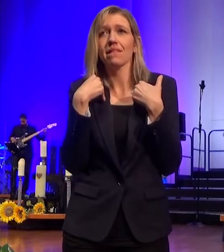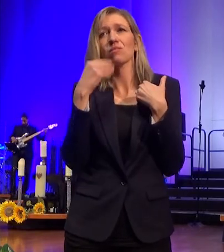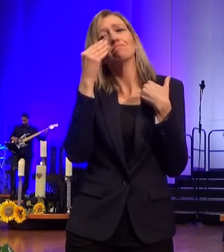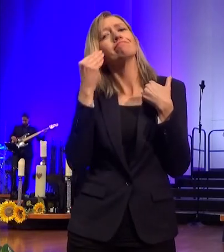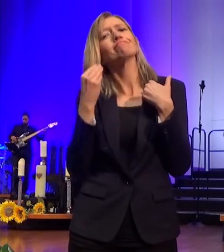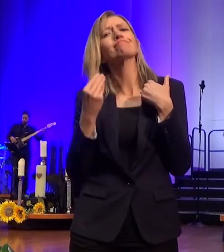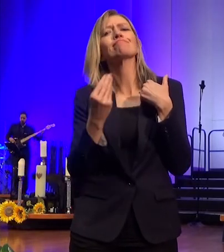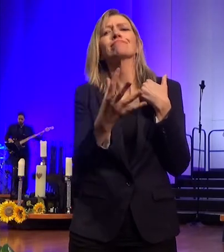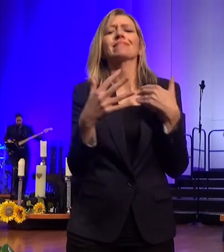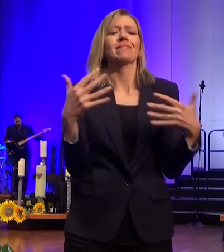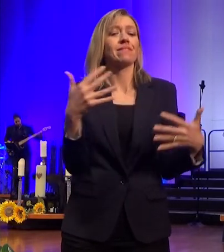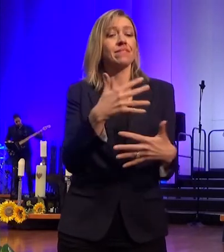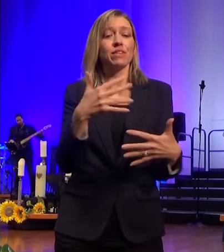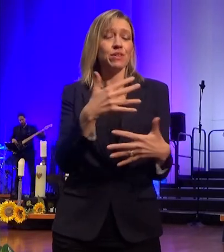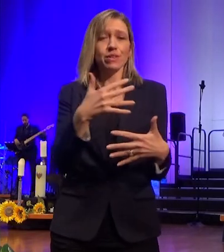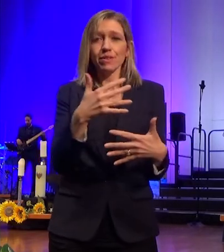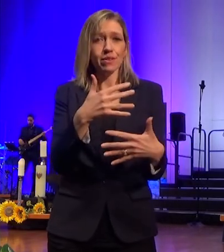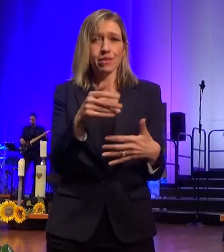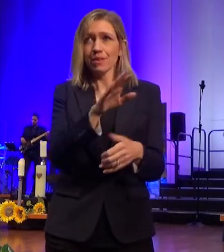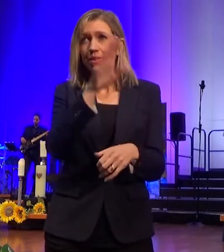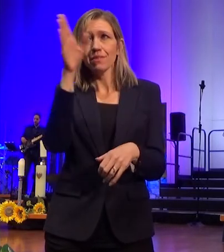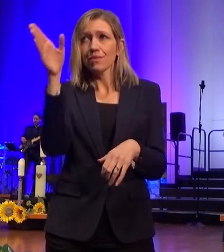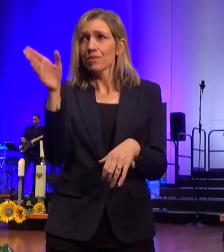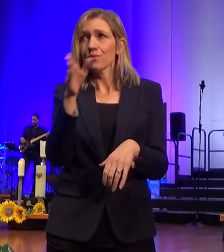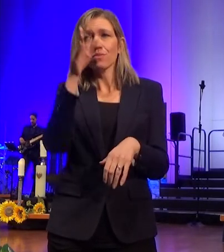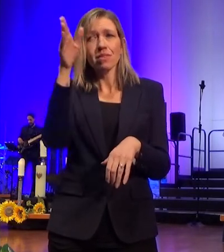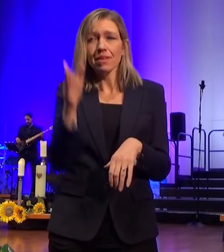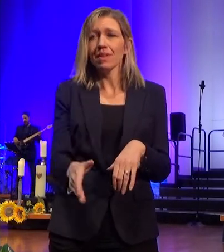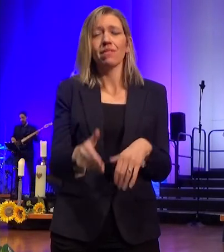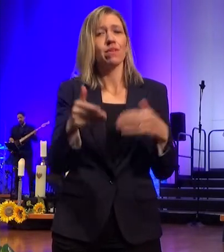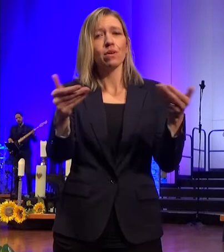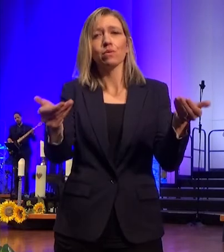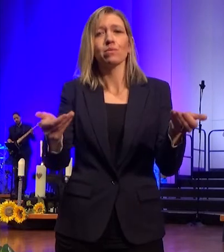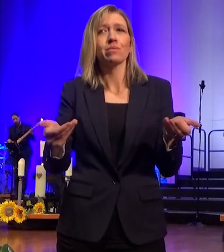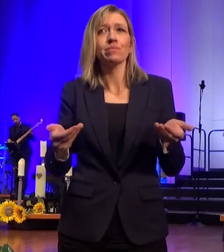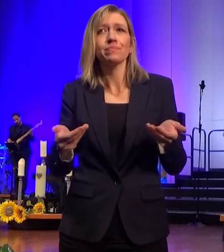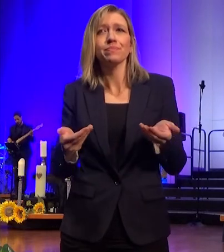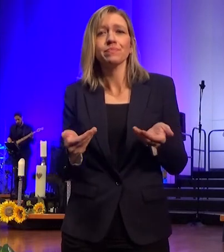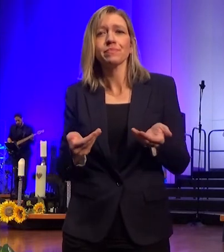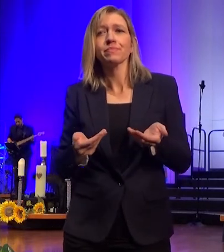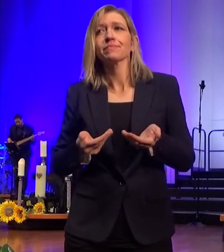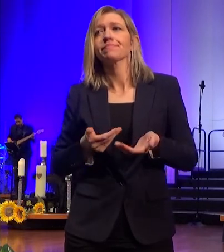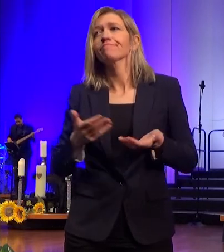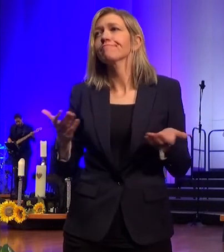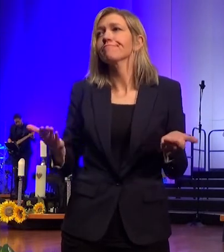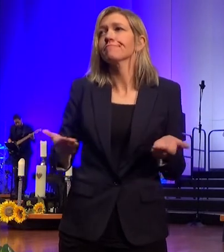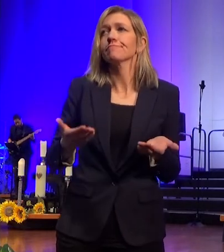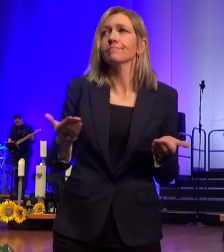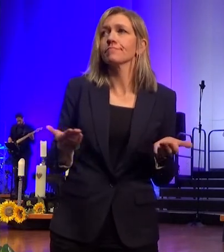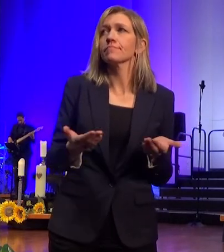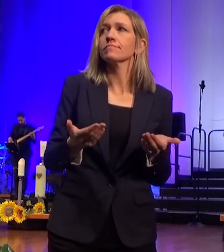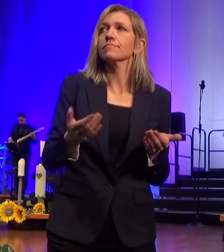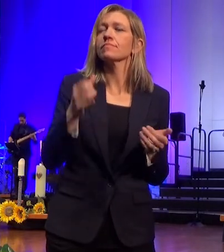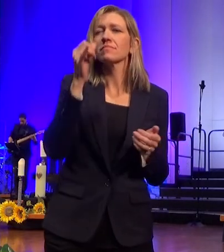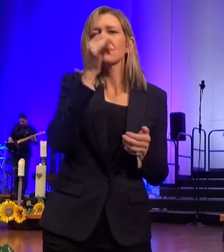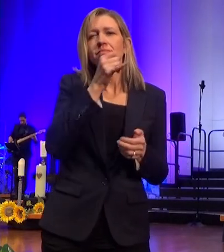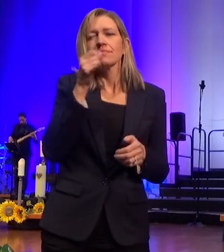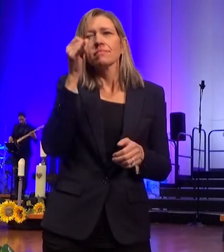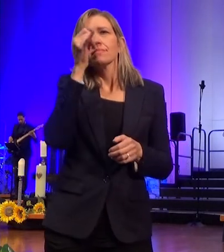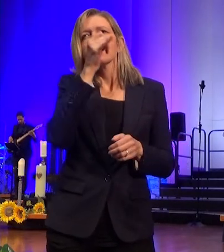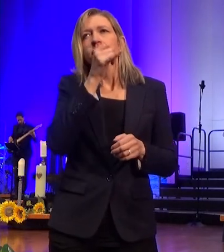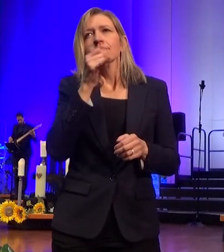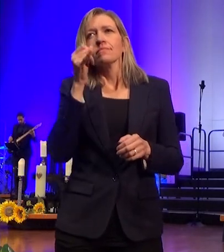identity. So fear, you will never be welcome here.